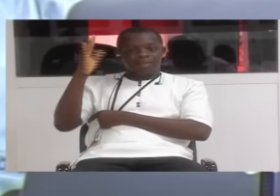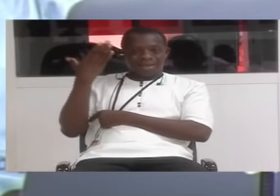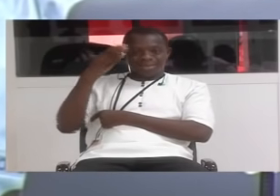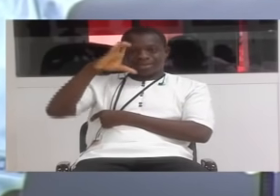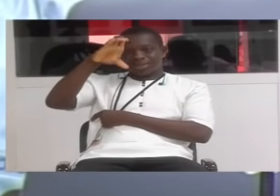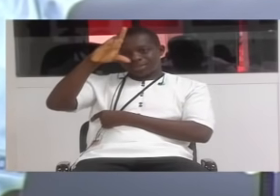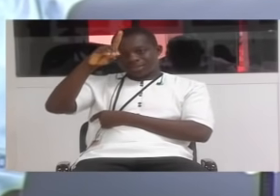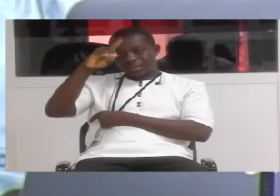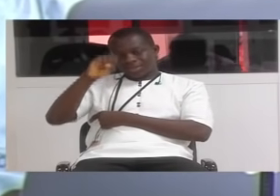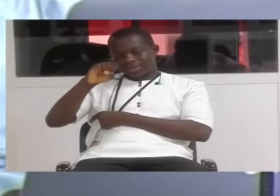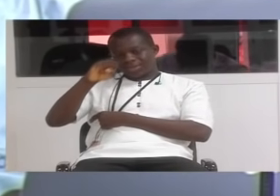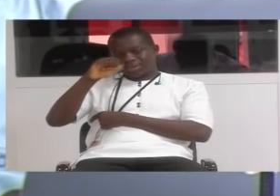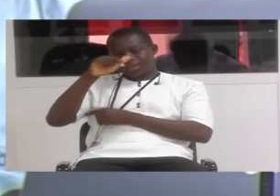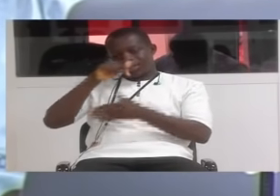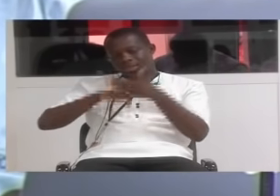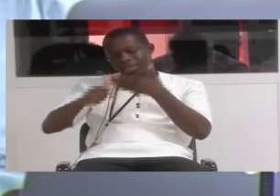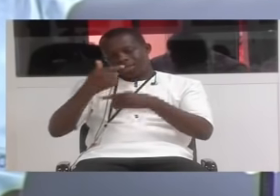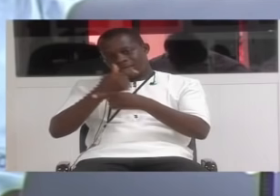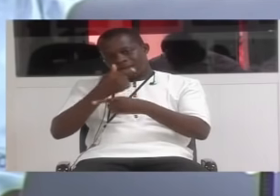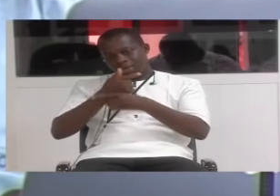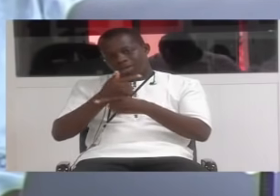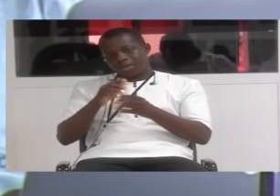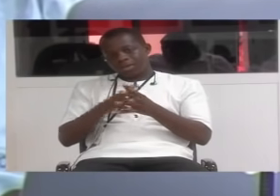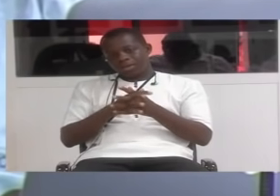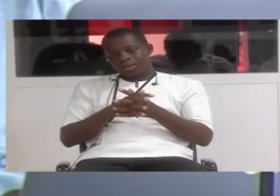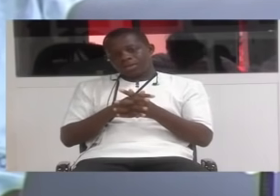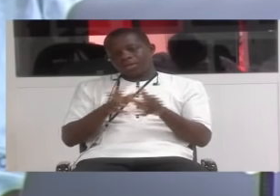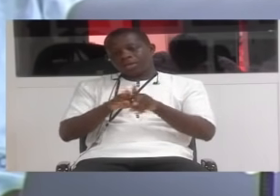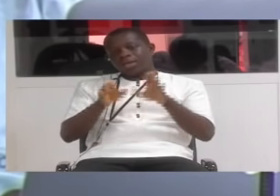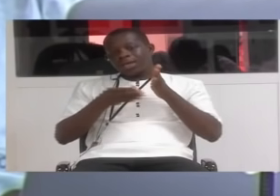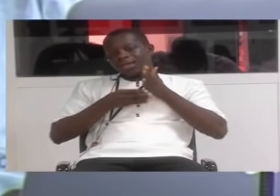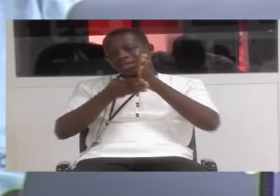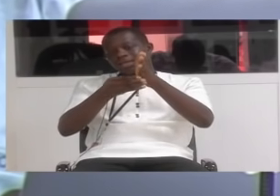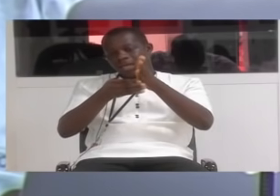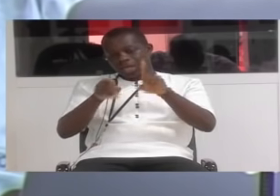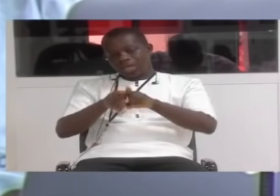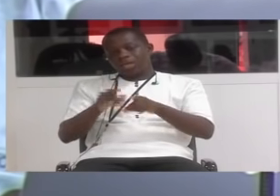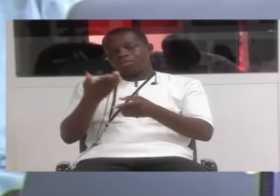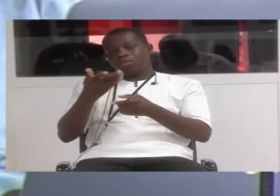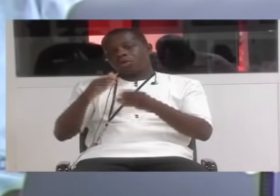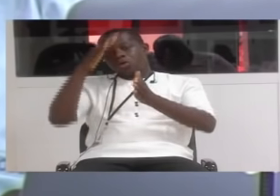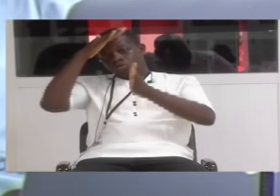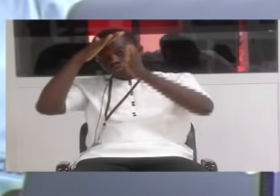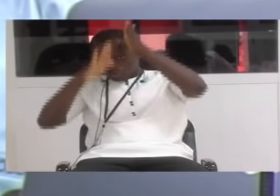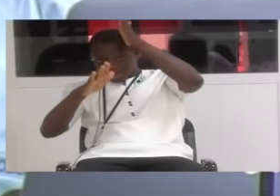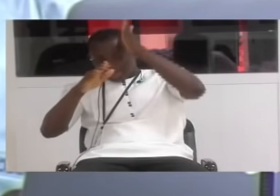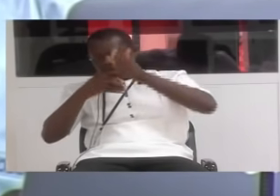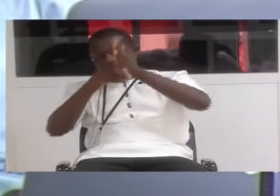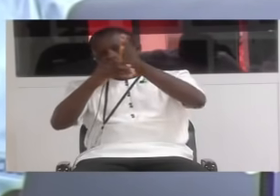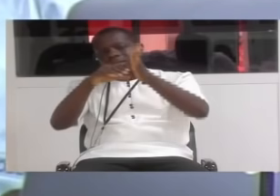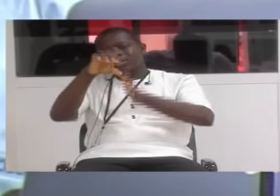musul na nek CDS ci rew mi. Moy nguur moy njiti nguuri soldari. moy njiti